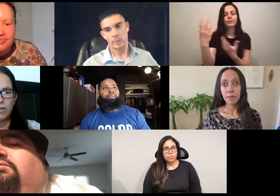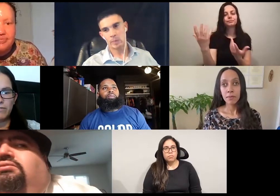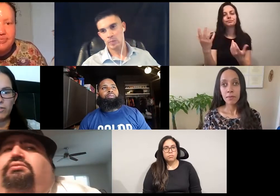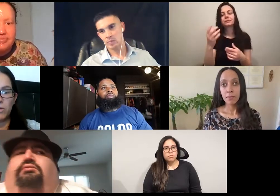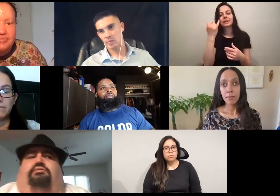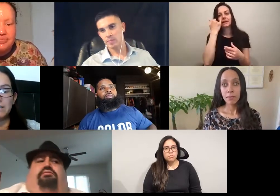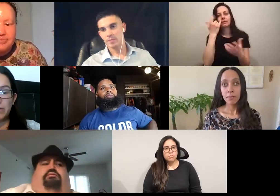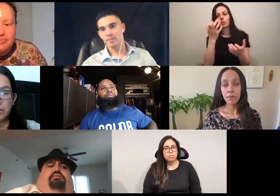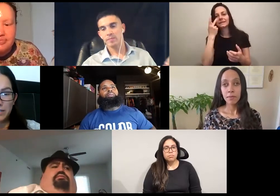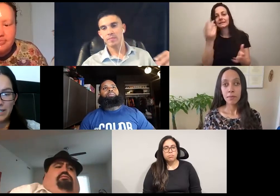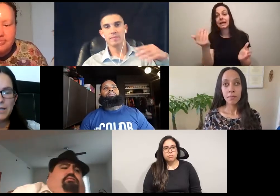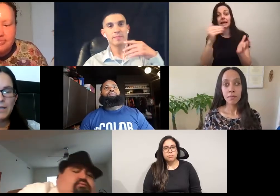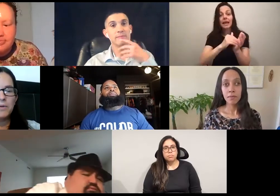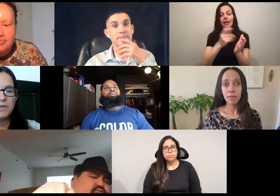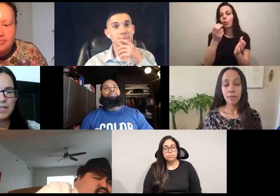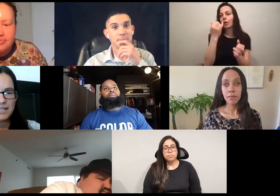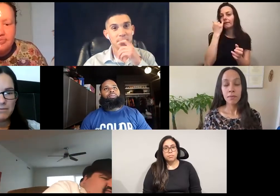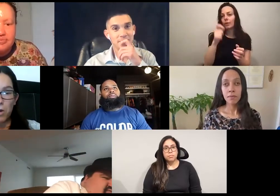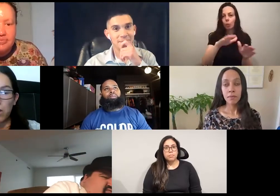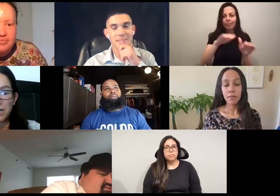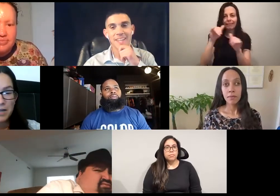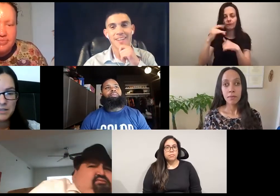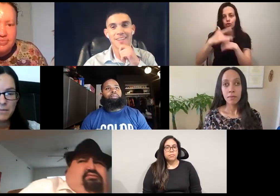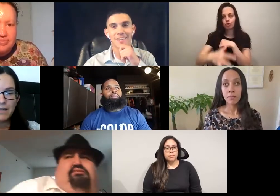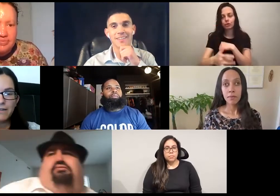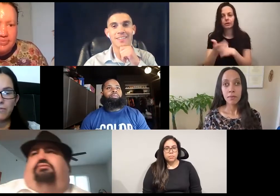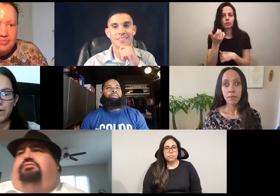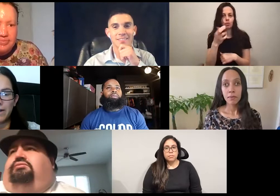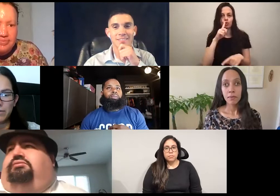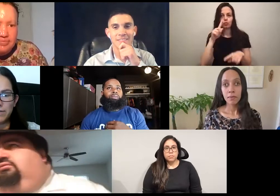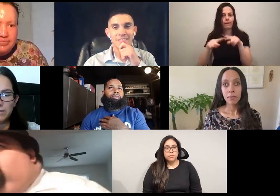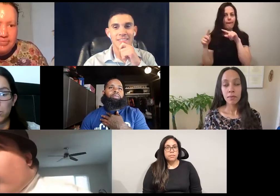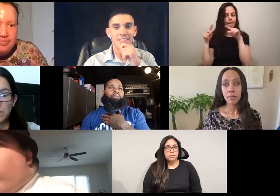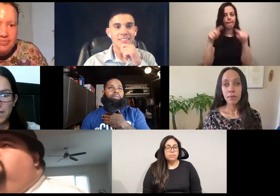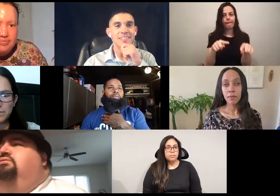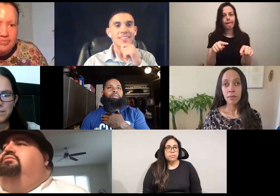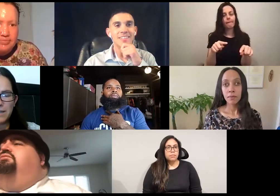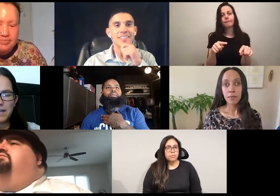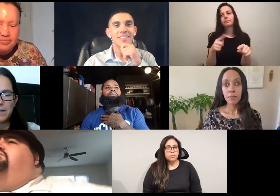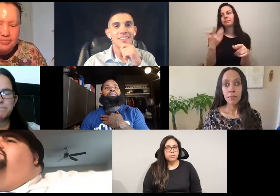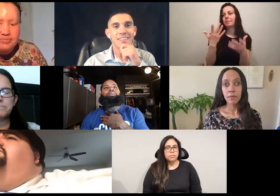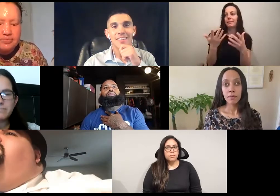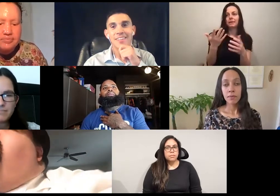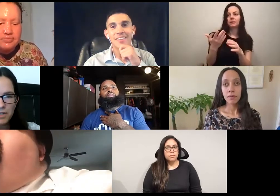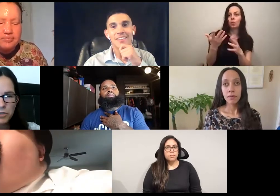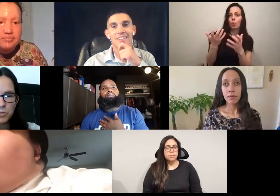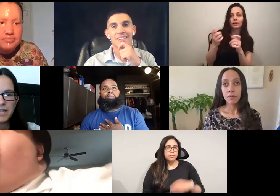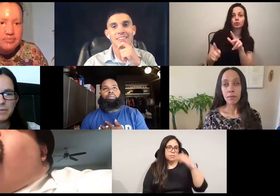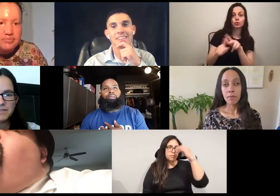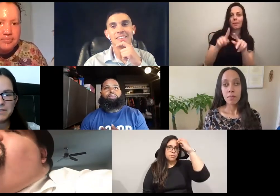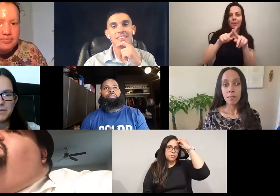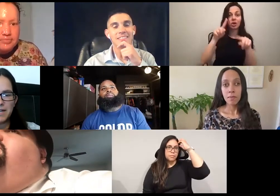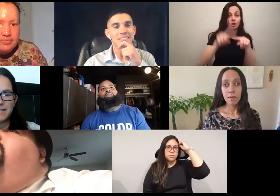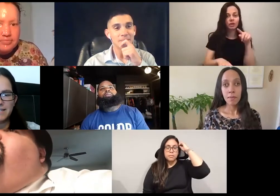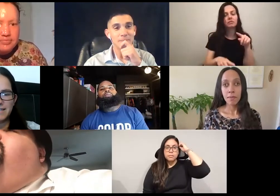for those of you who have to leave early or aren't able to make it for whatever reason, weren't able to make it, you'll be